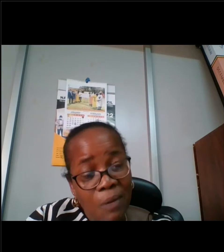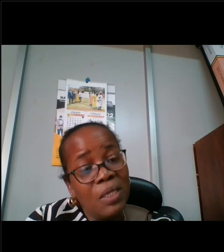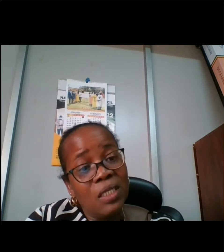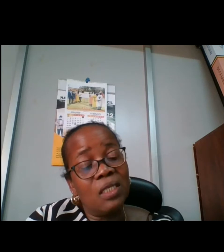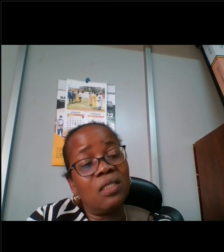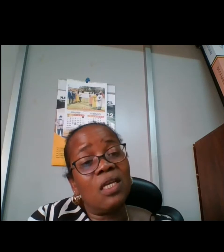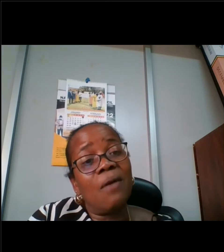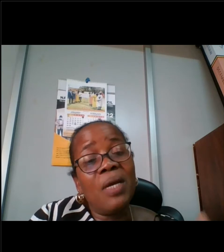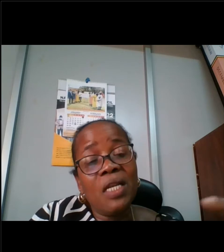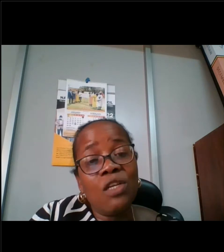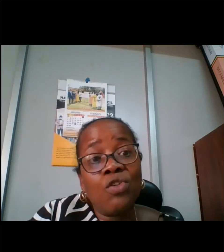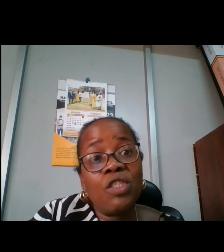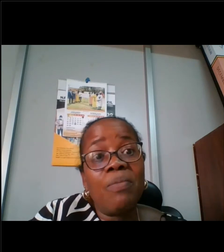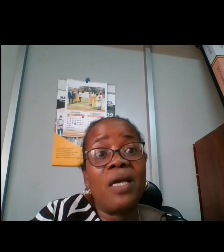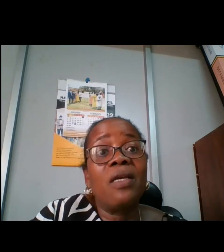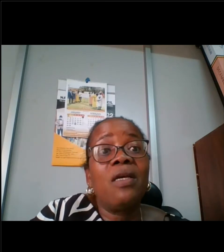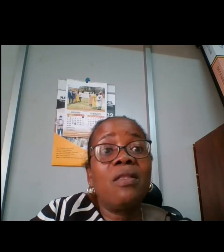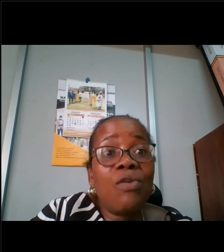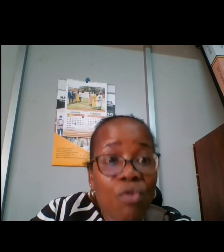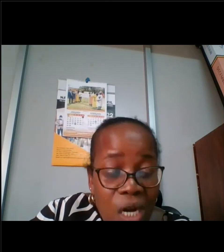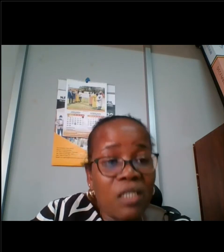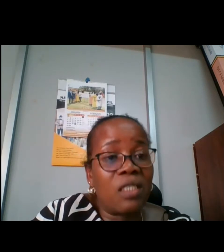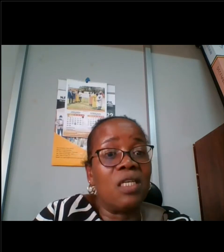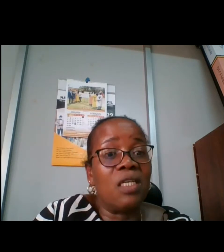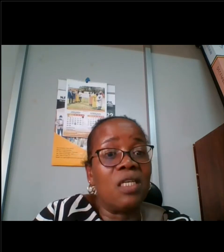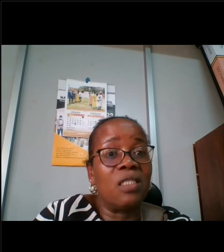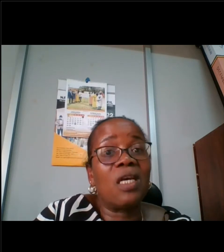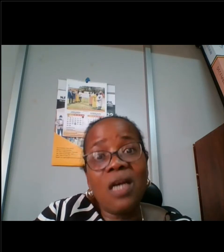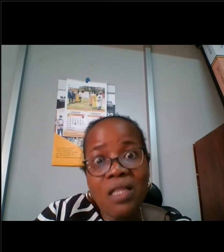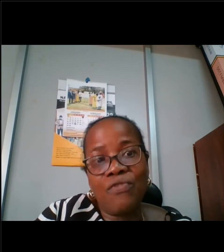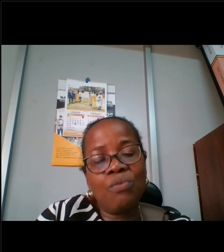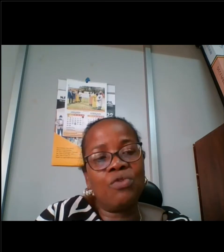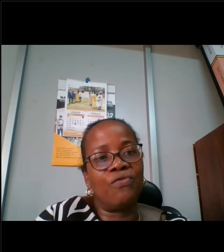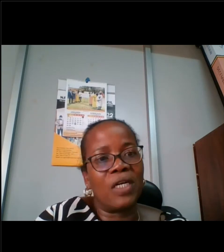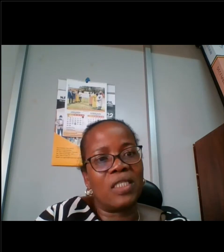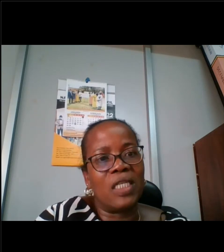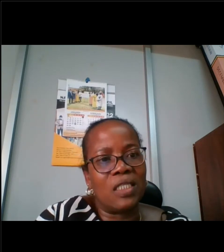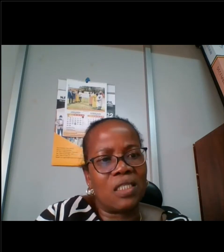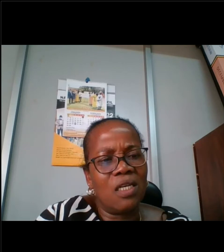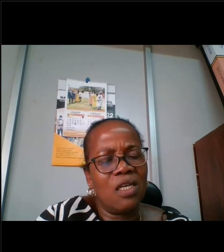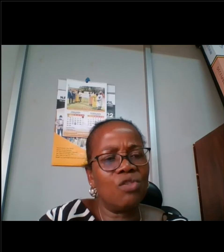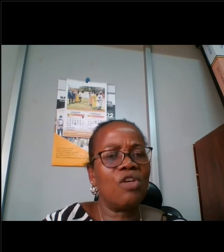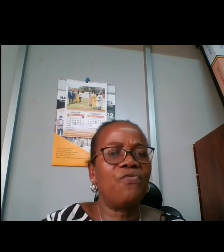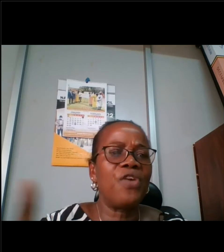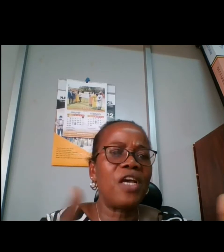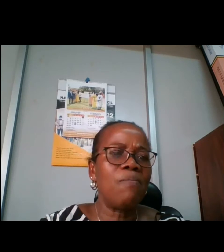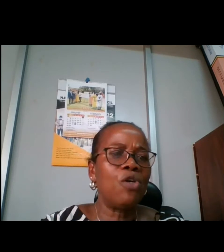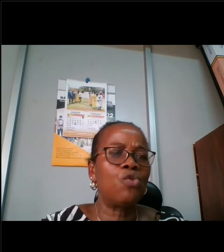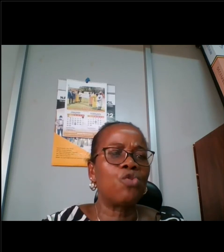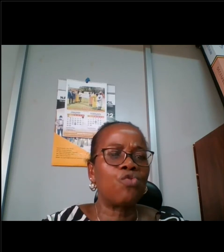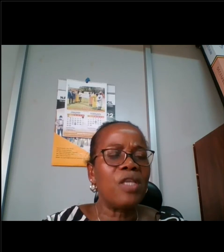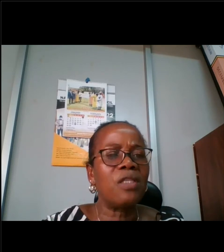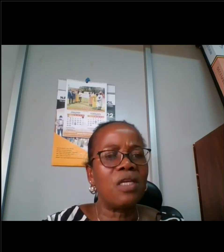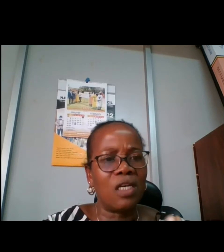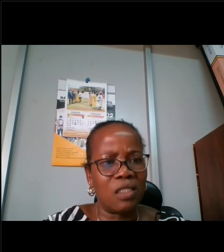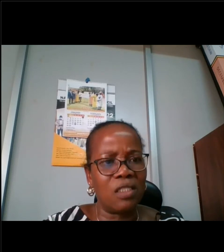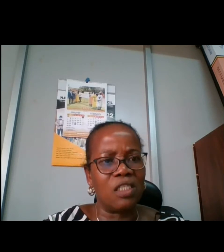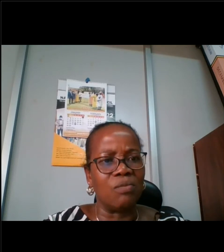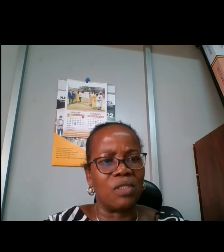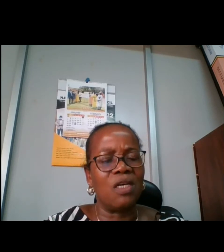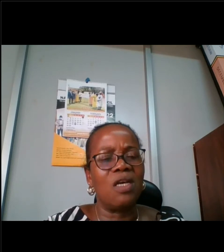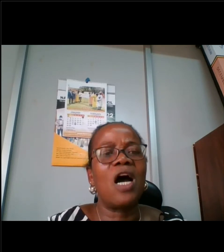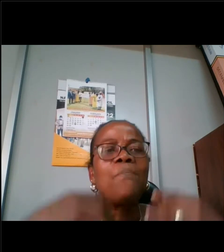physical disabilities, are mainly caused by the road accidents and other forms of accidents. So if we are able to strengthen